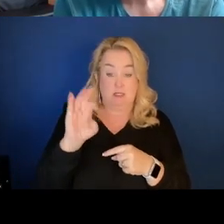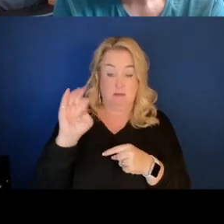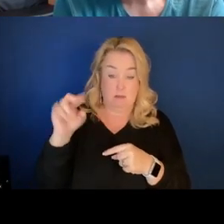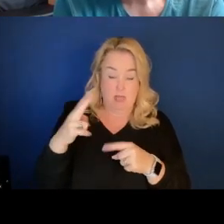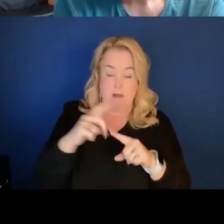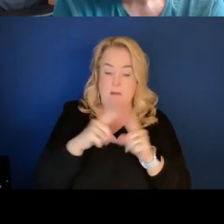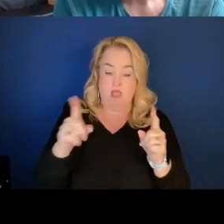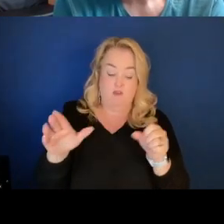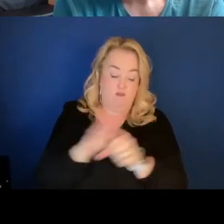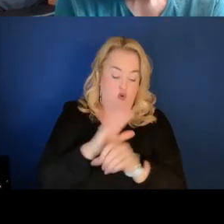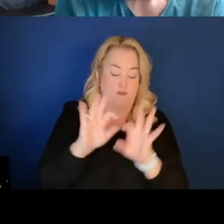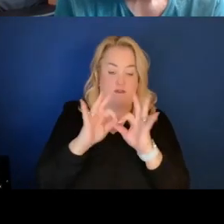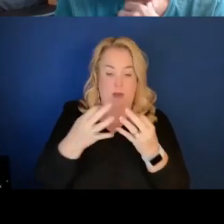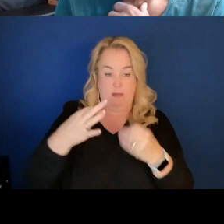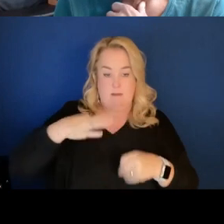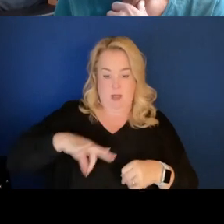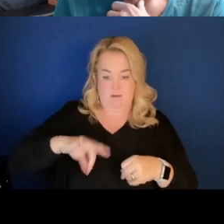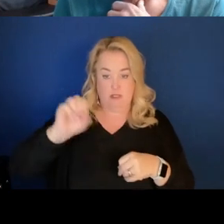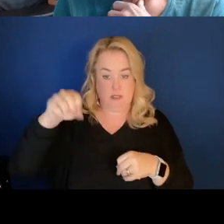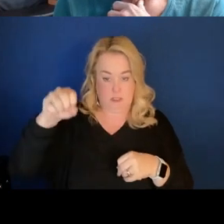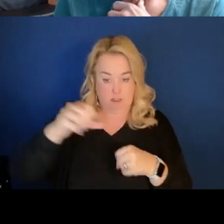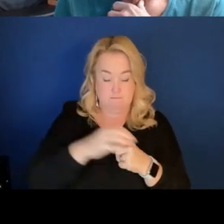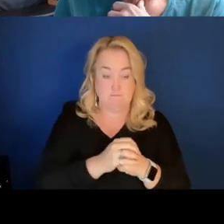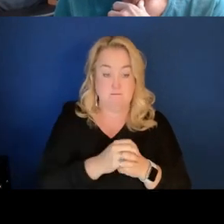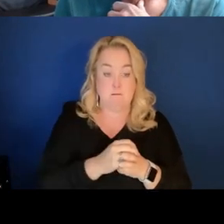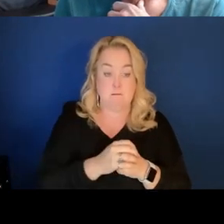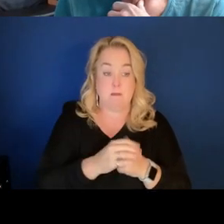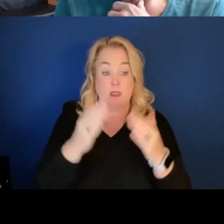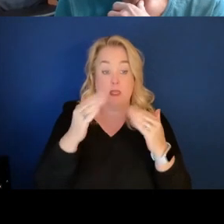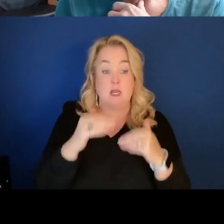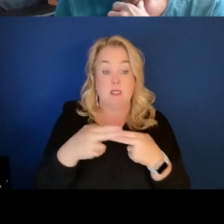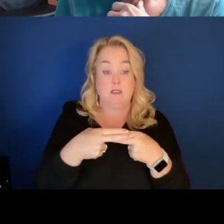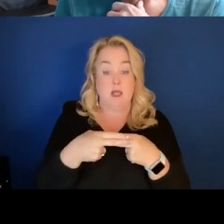family gets to benefit from that. Next slide, please.